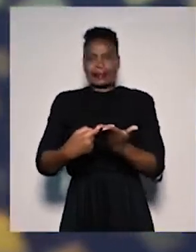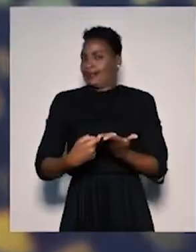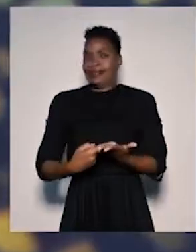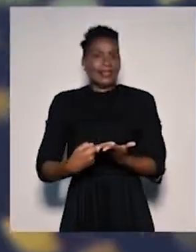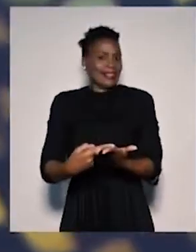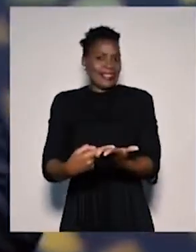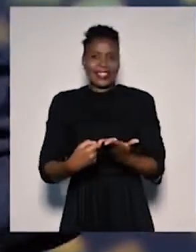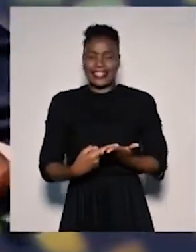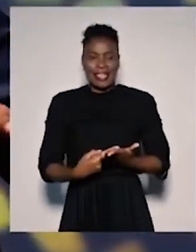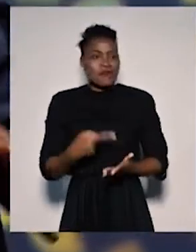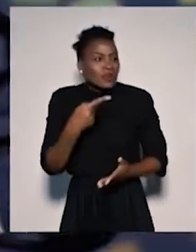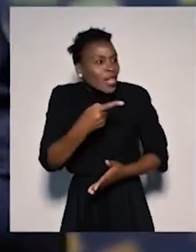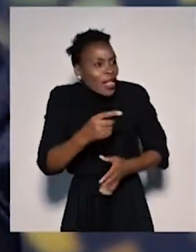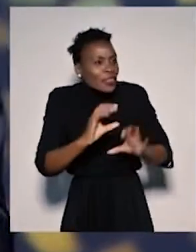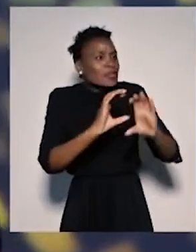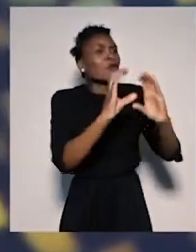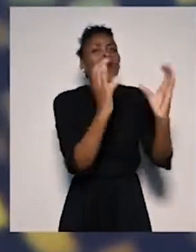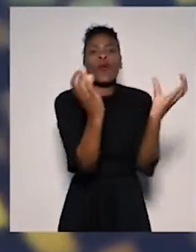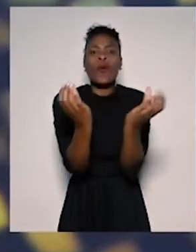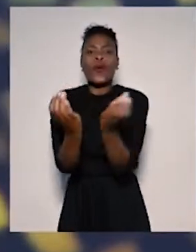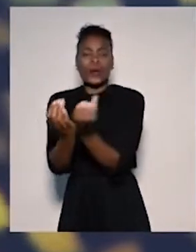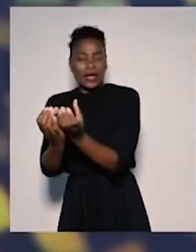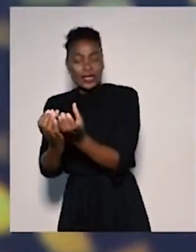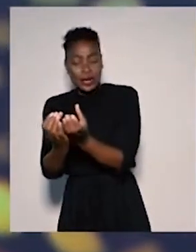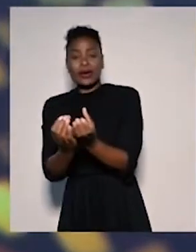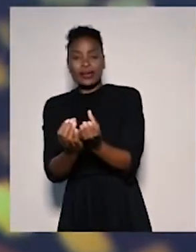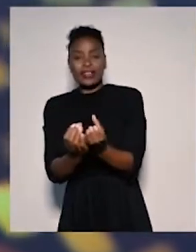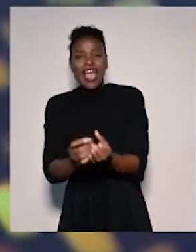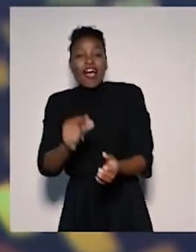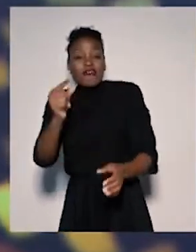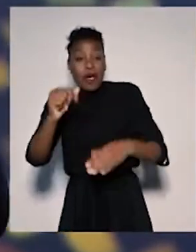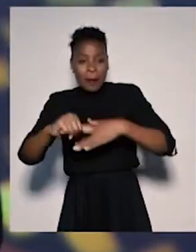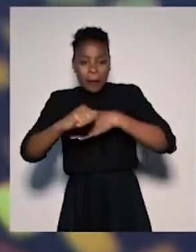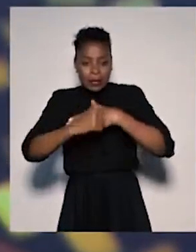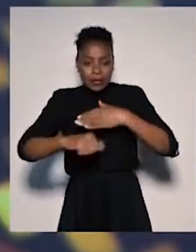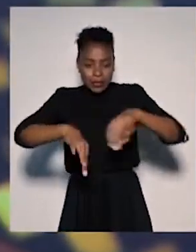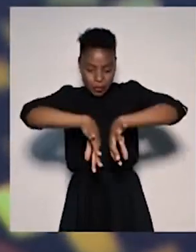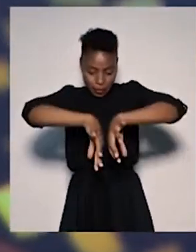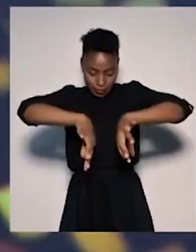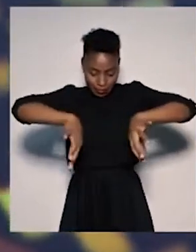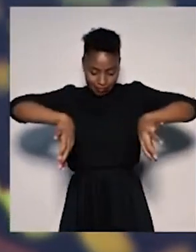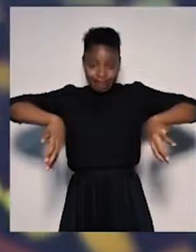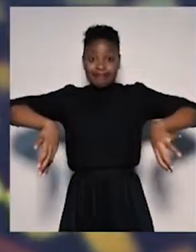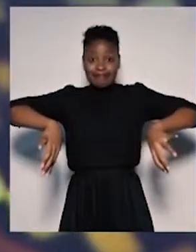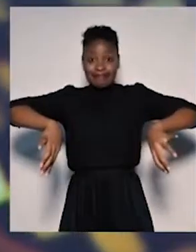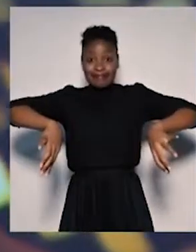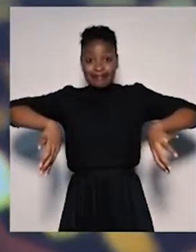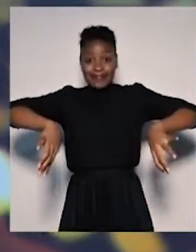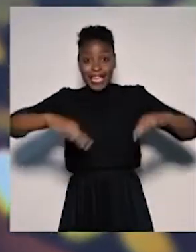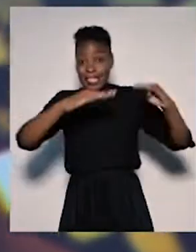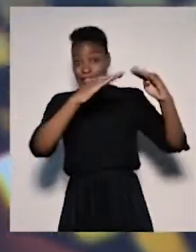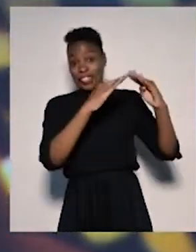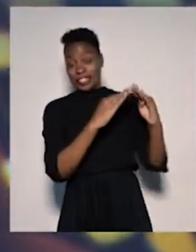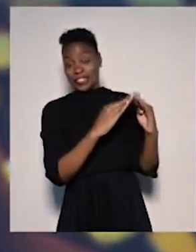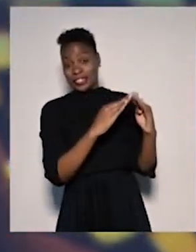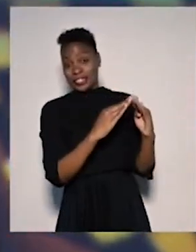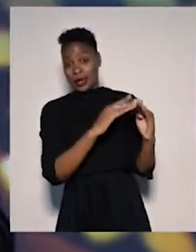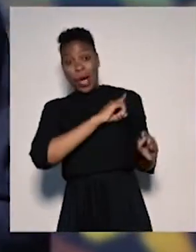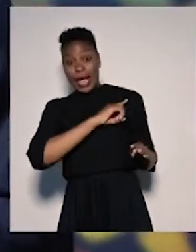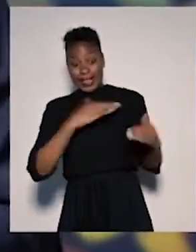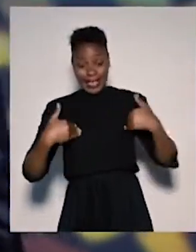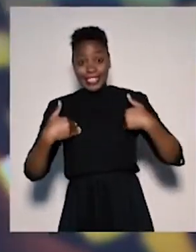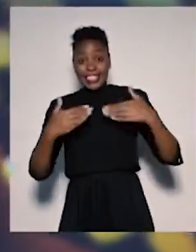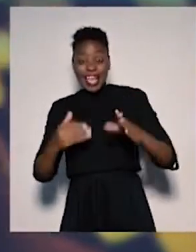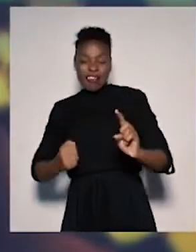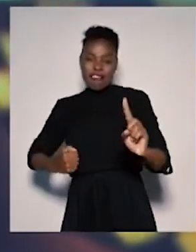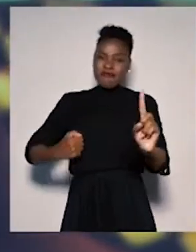So you see, these groups that were a whole group, few months after, they split the church. Ngoba they start fighting. And